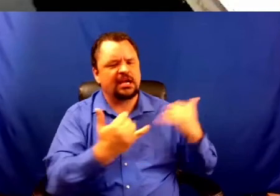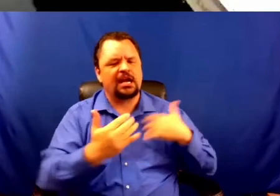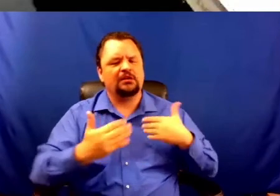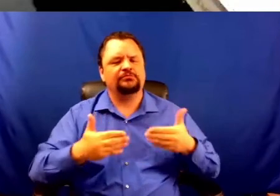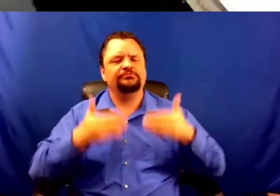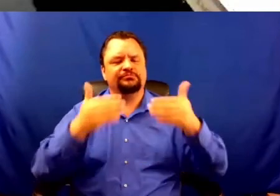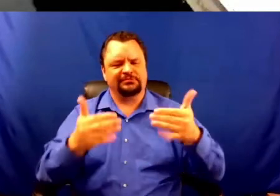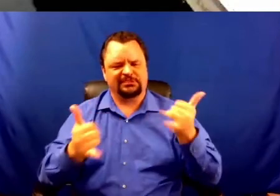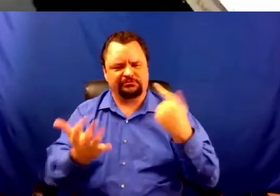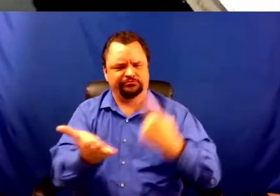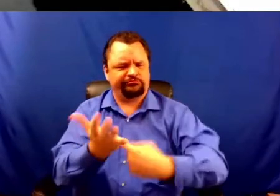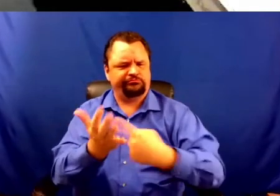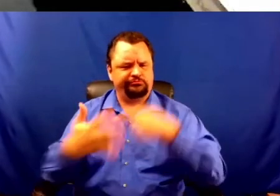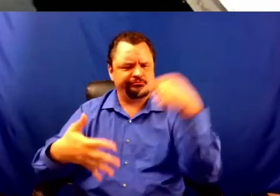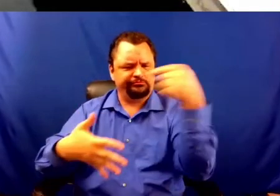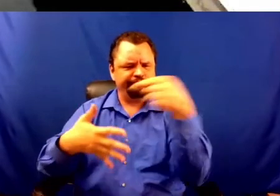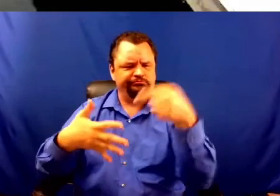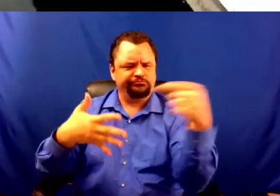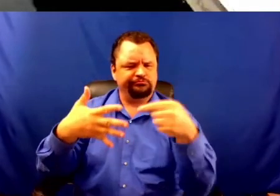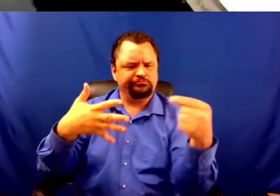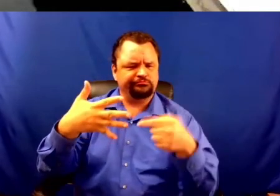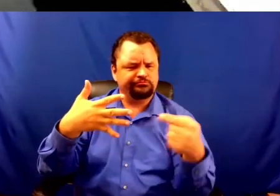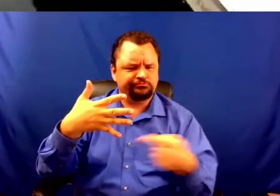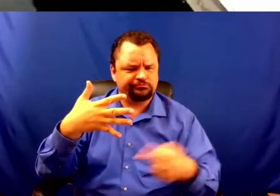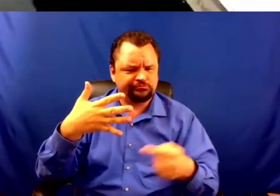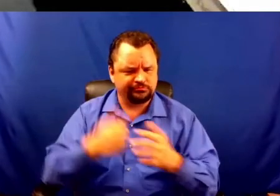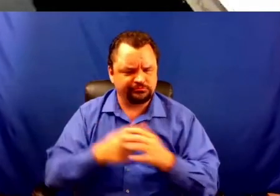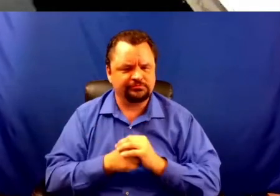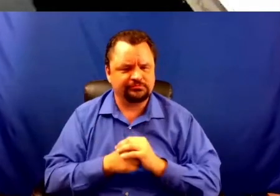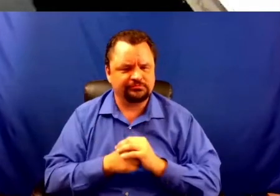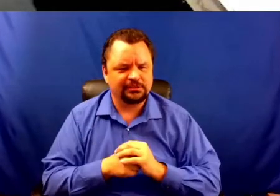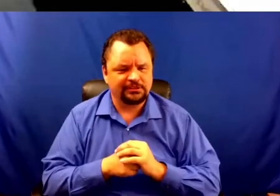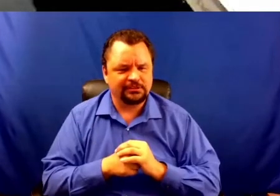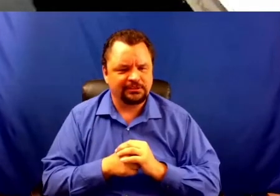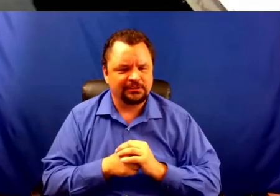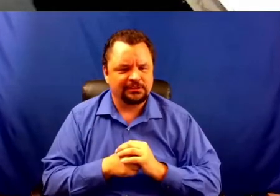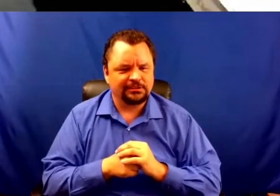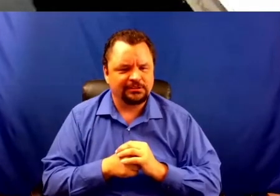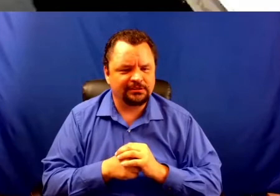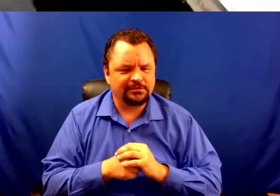bottom line up front, preliminary 2022 budget